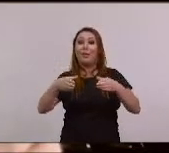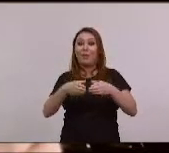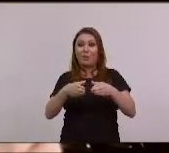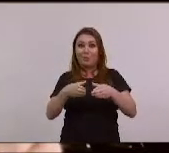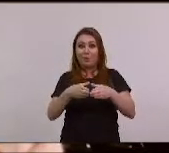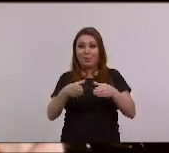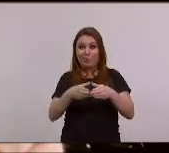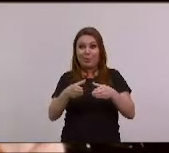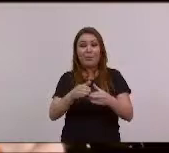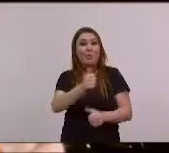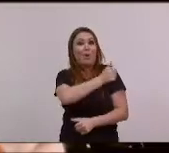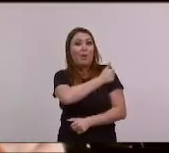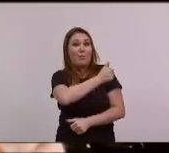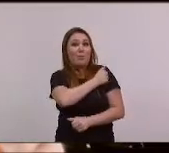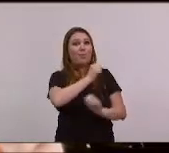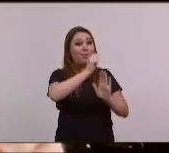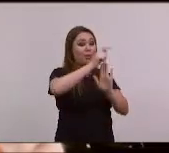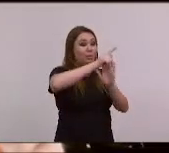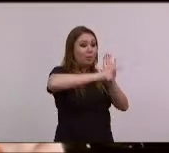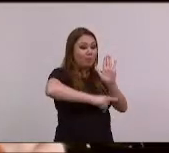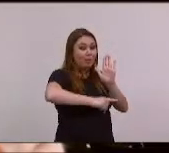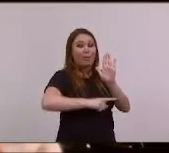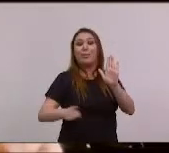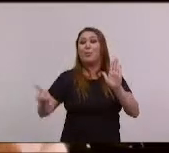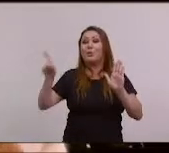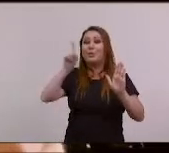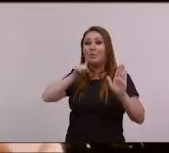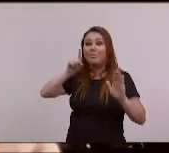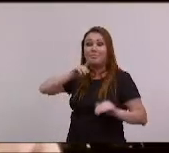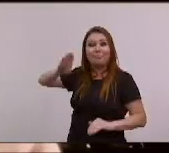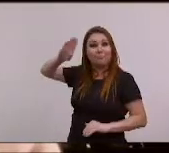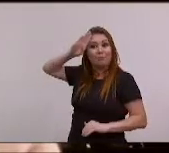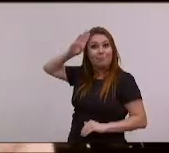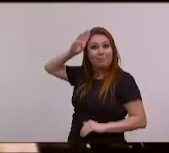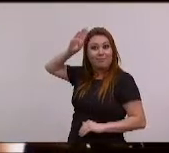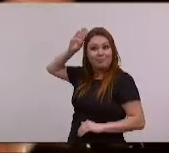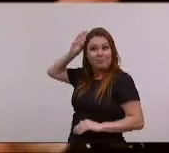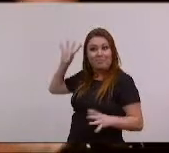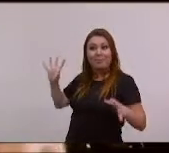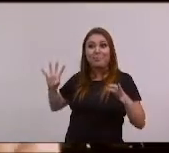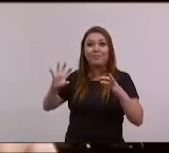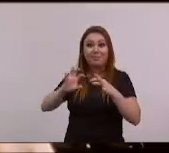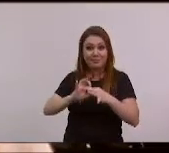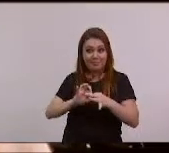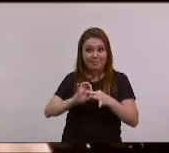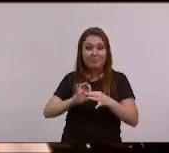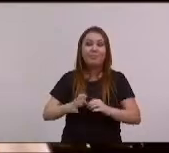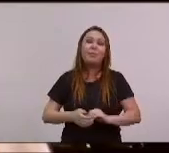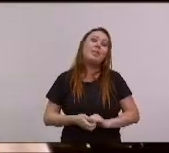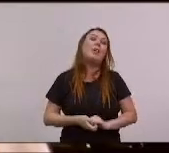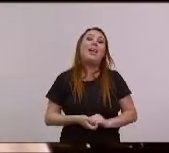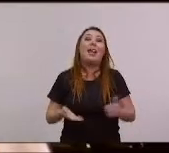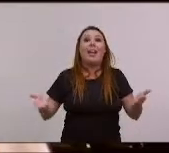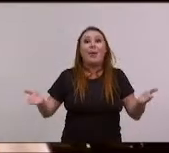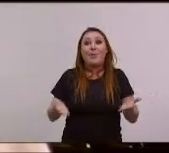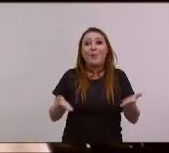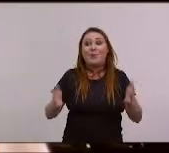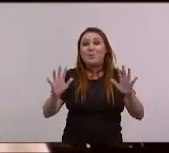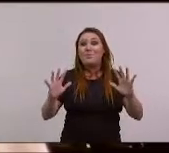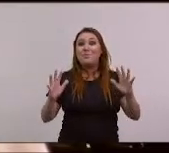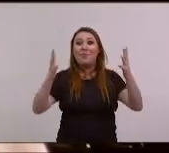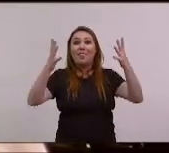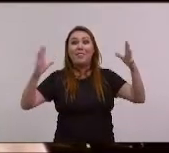do programa American Academy, esta maravilhosa